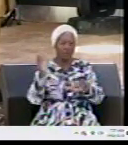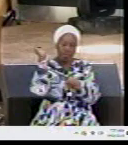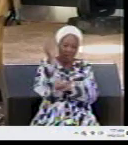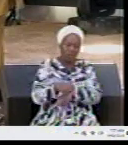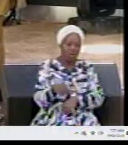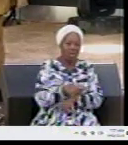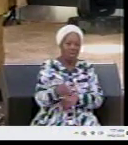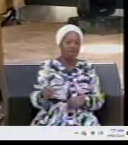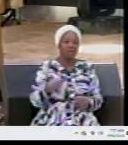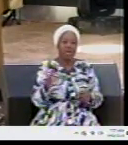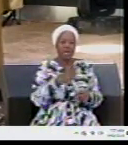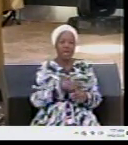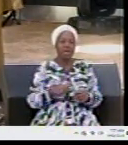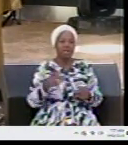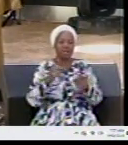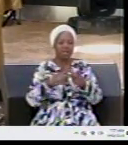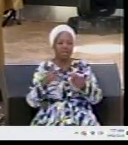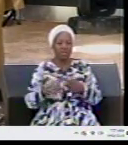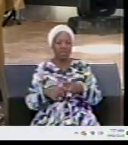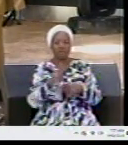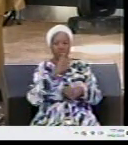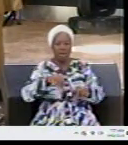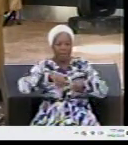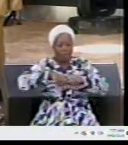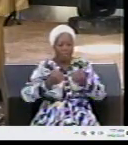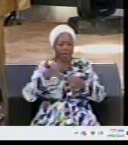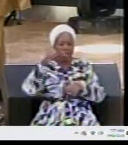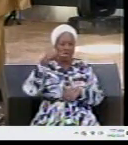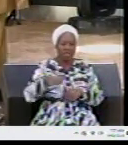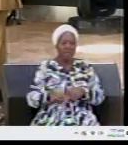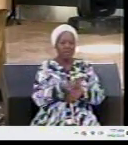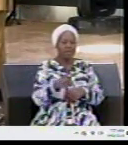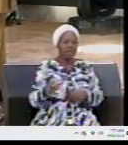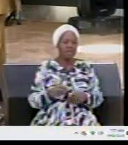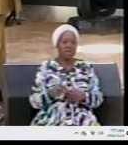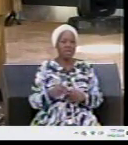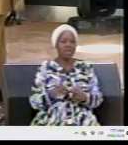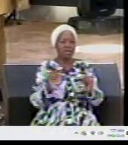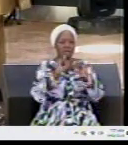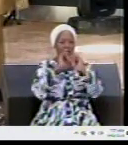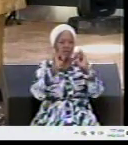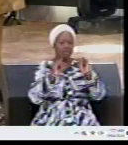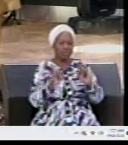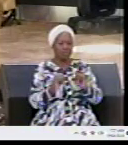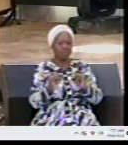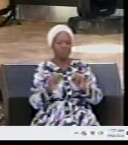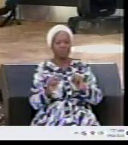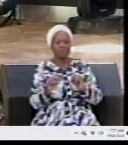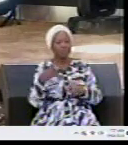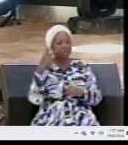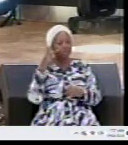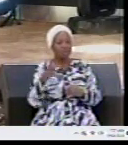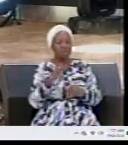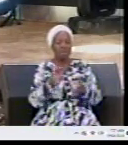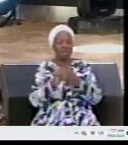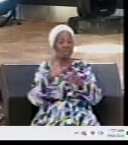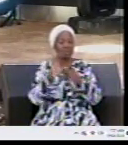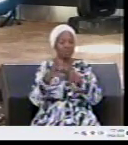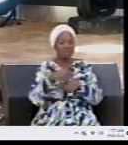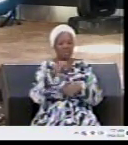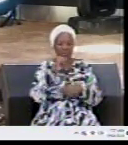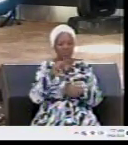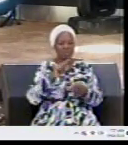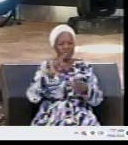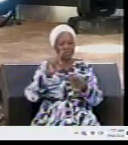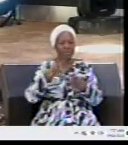and quite break down their images. That's a condition. You're not in partnership